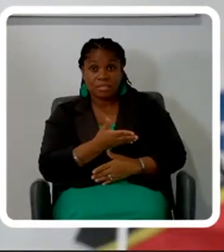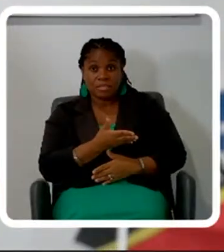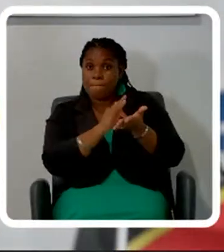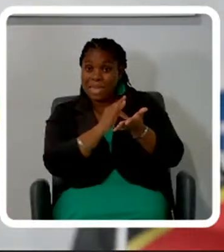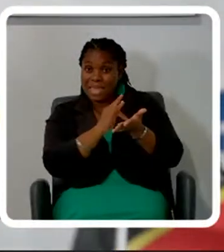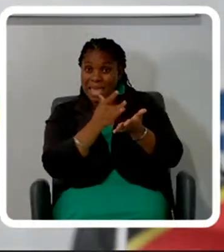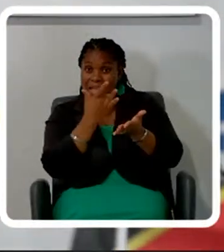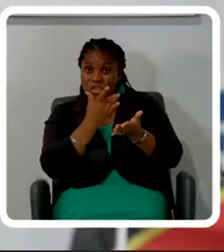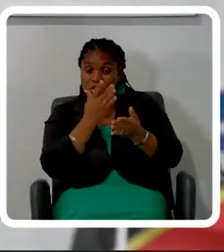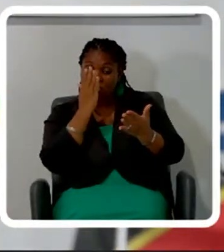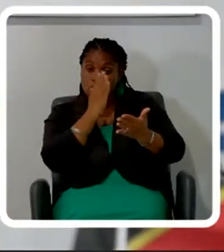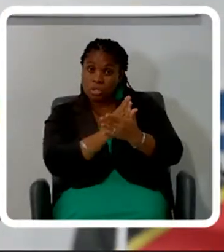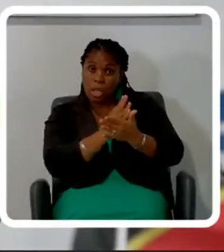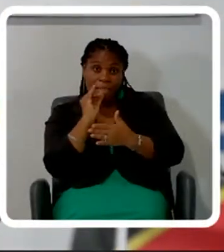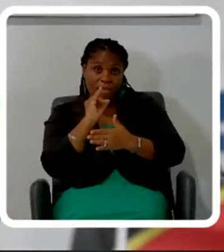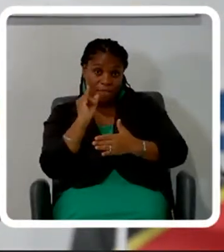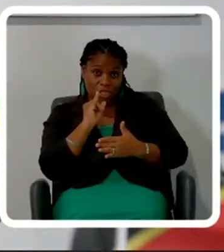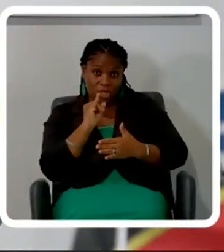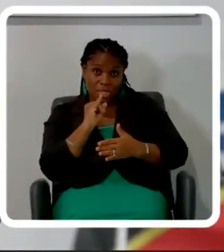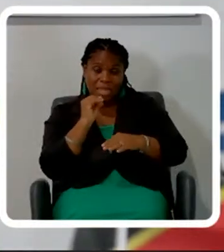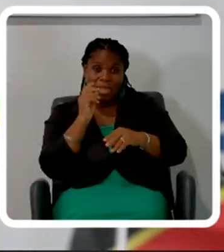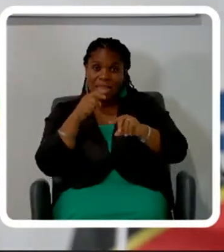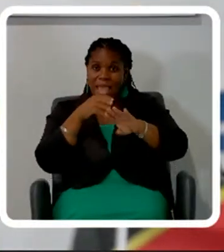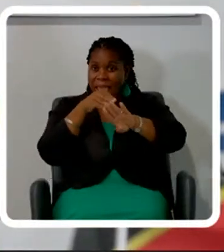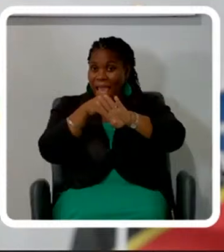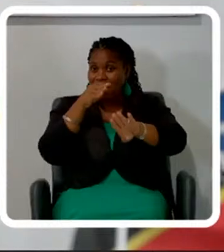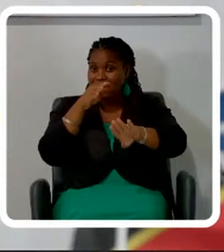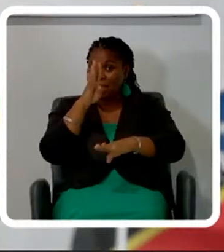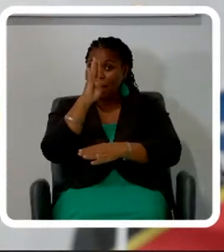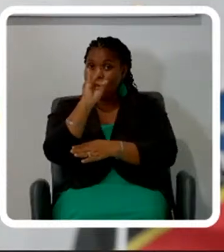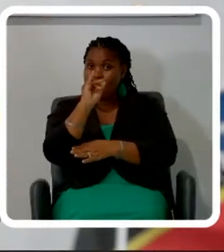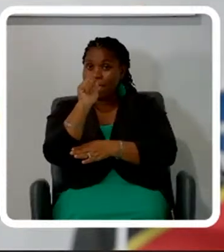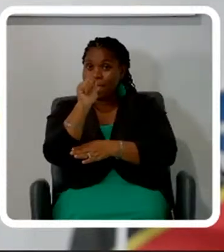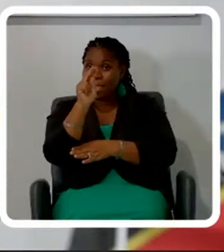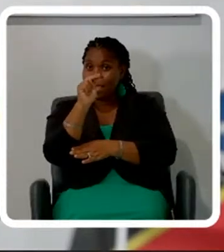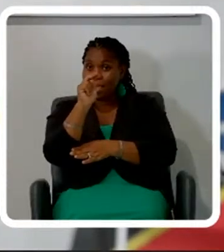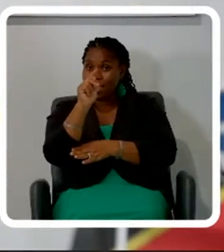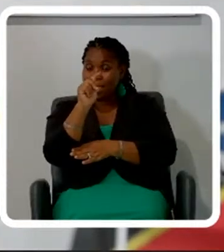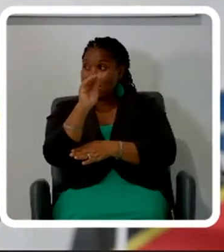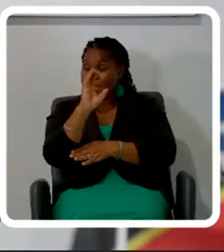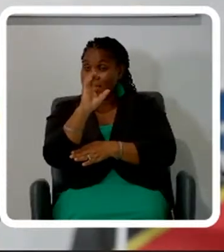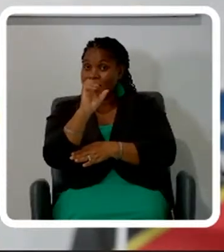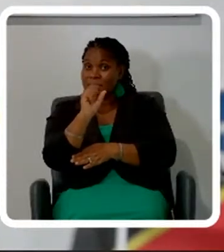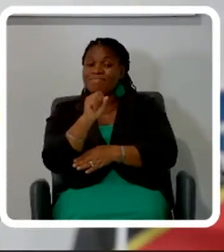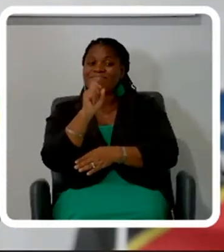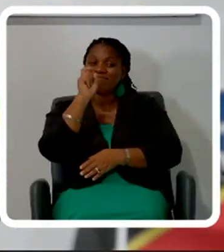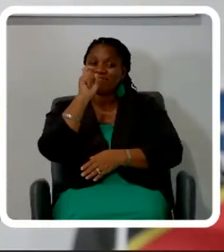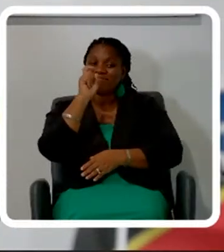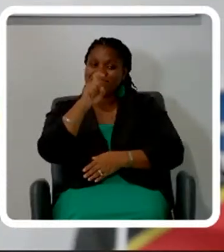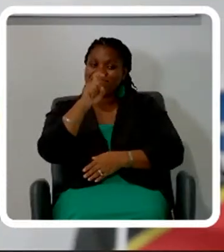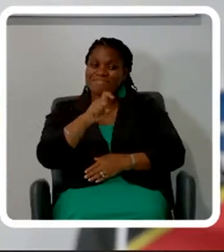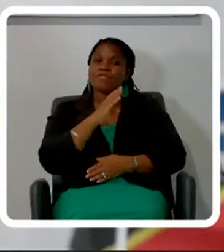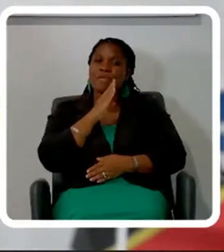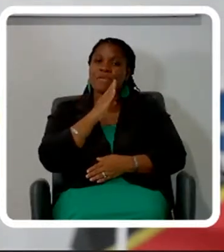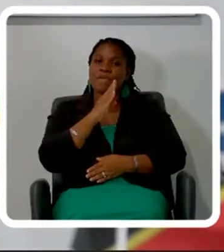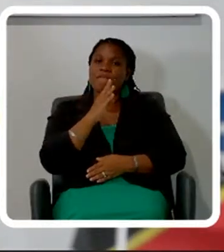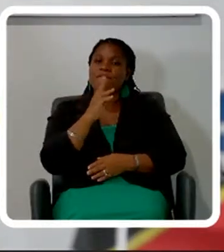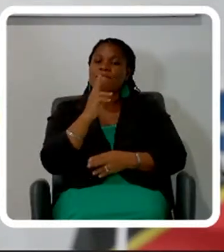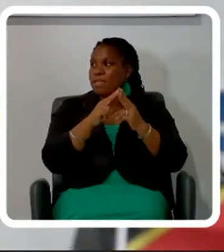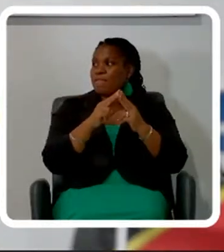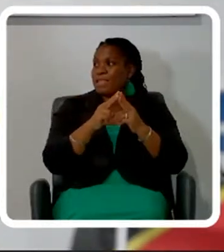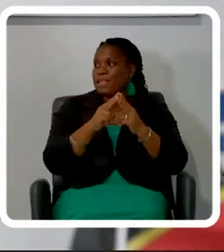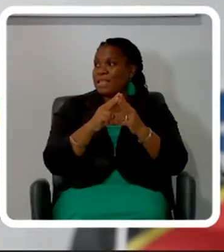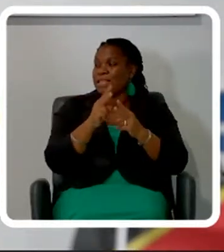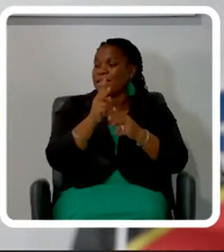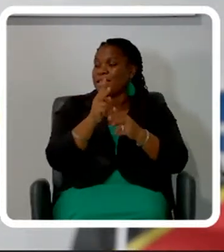says you don't need antibiotics, very likely you don't need antibiotics. And what that does is make sure that the bacteria or the